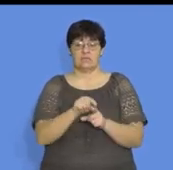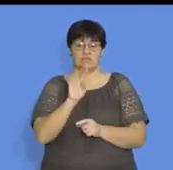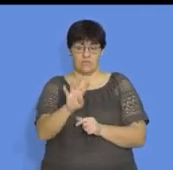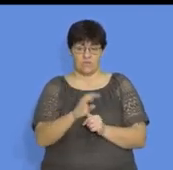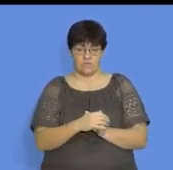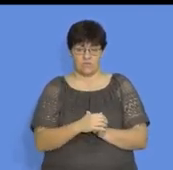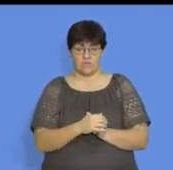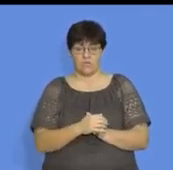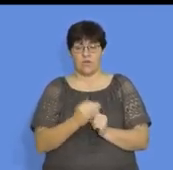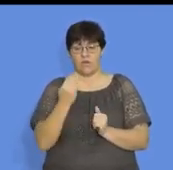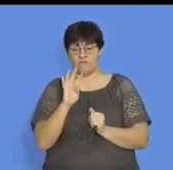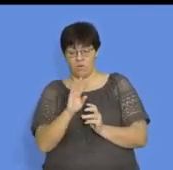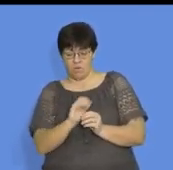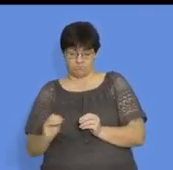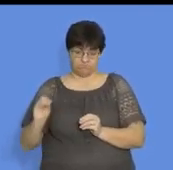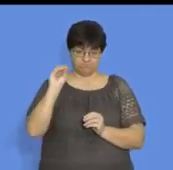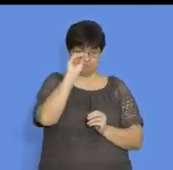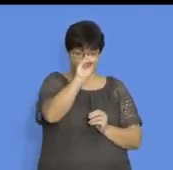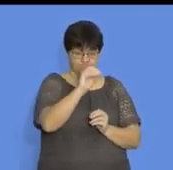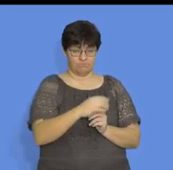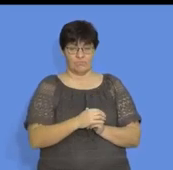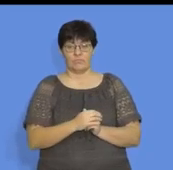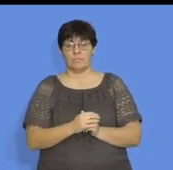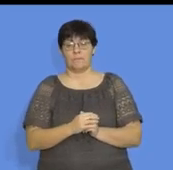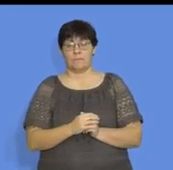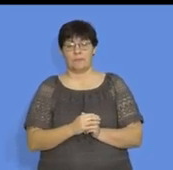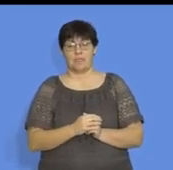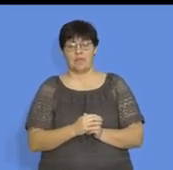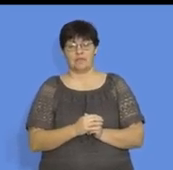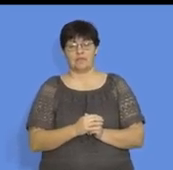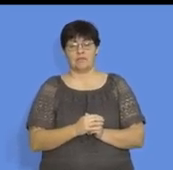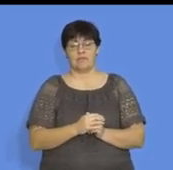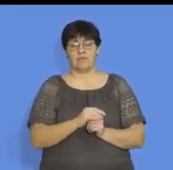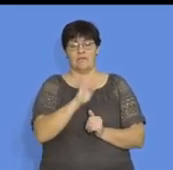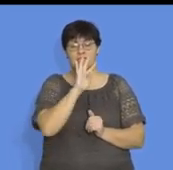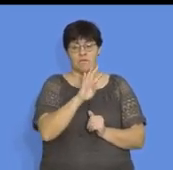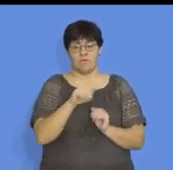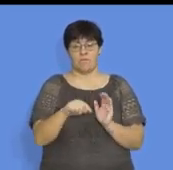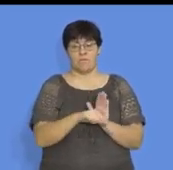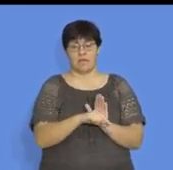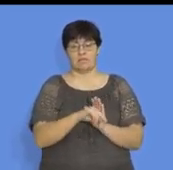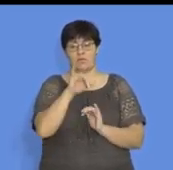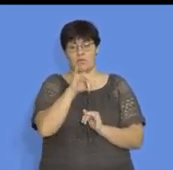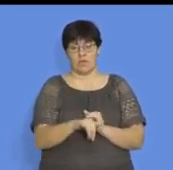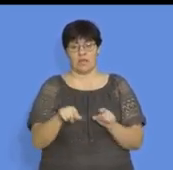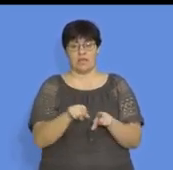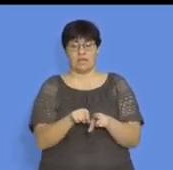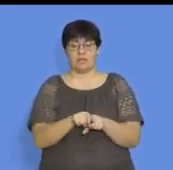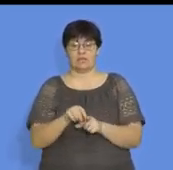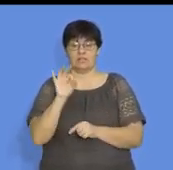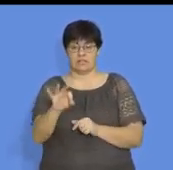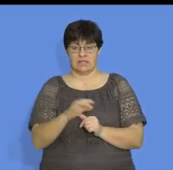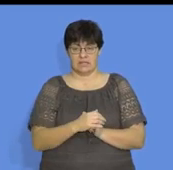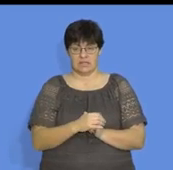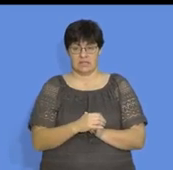4. And then to find the y, it will be 4 minus y equals to